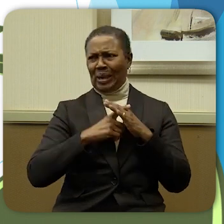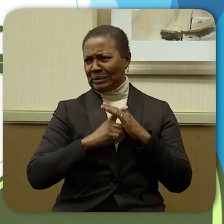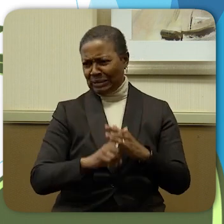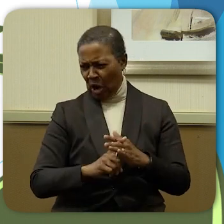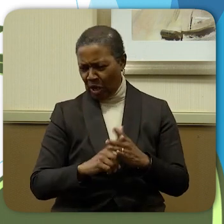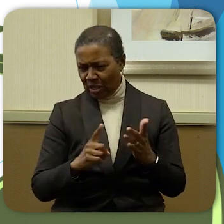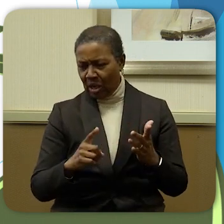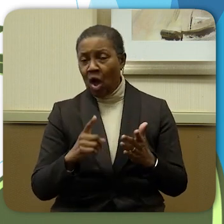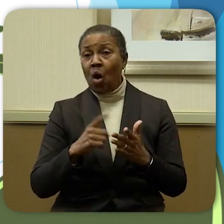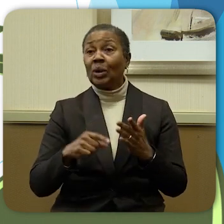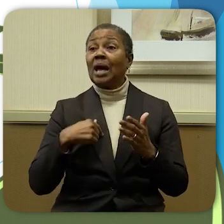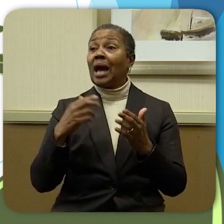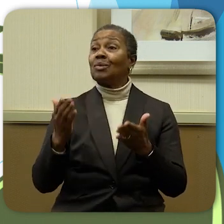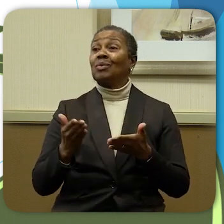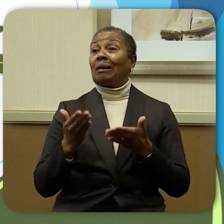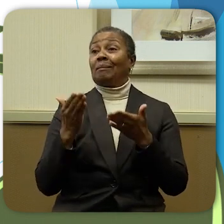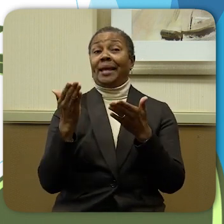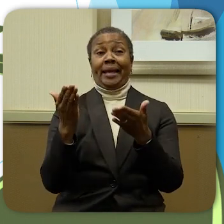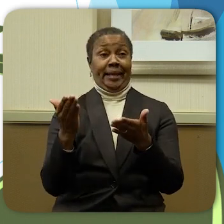the things that I recommend